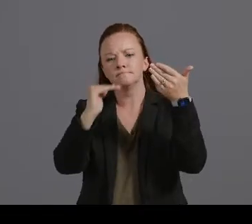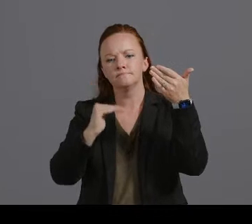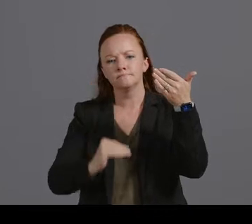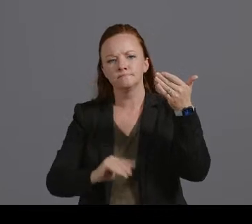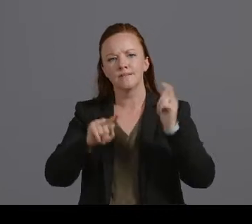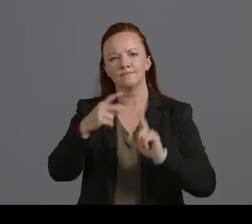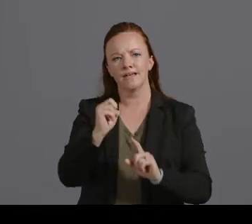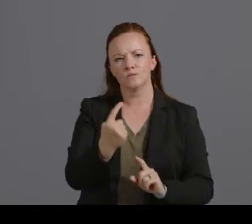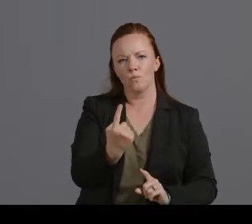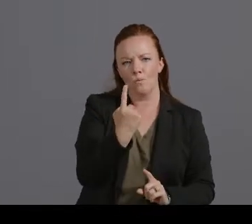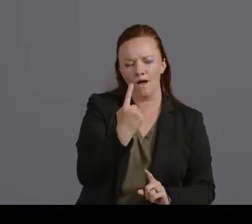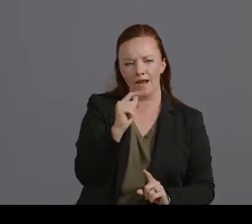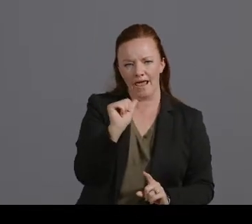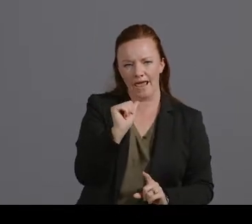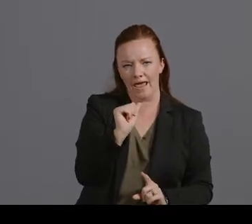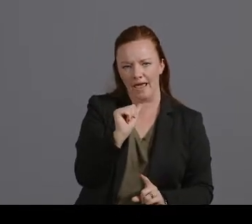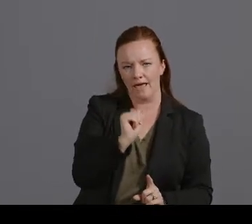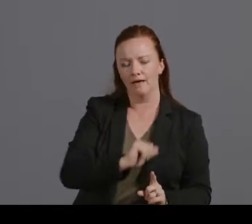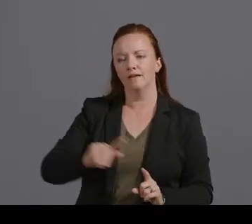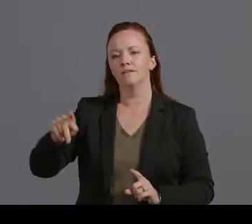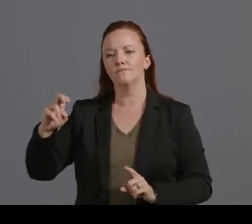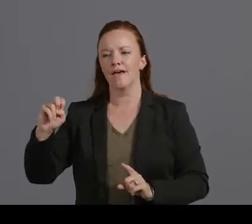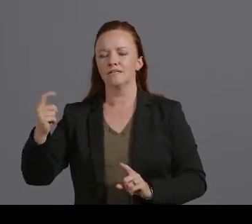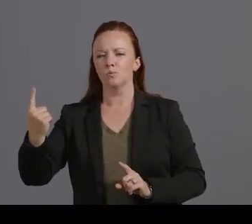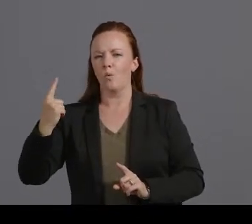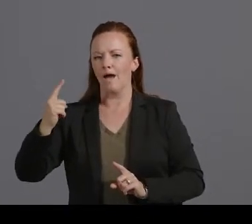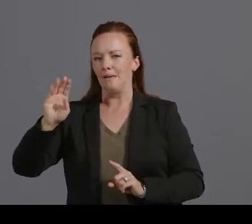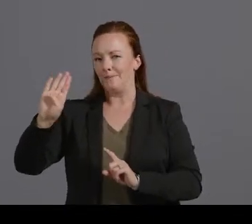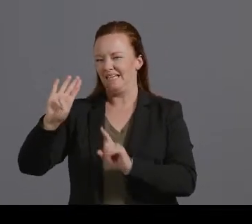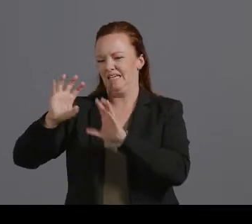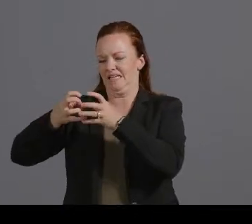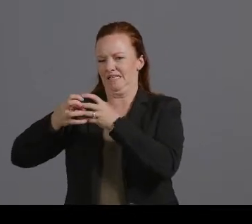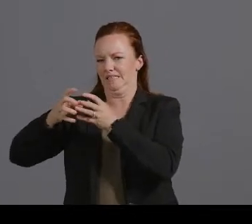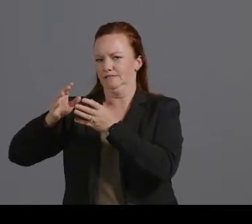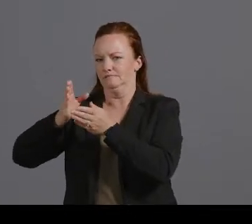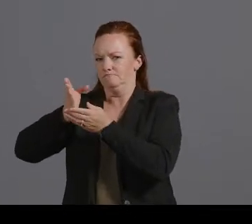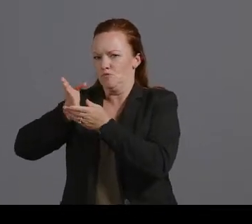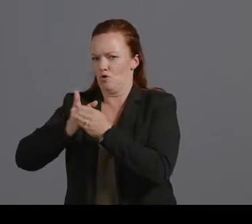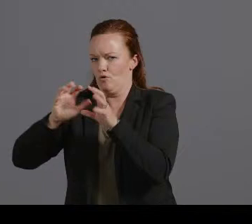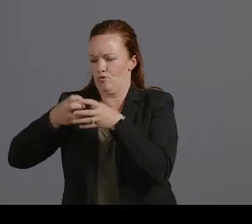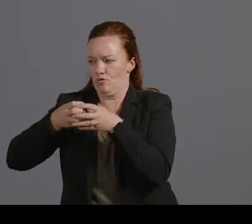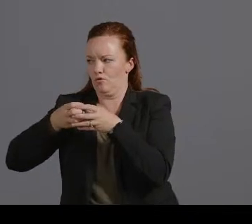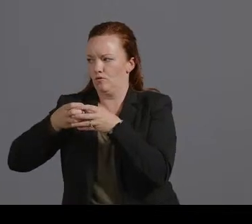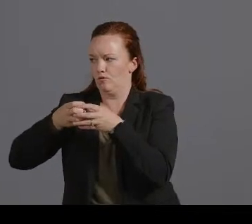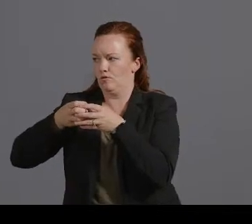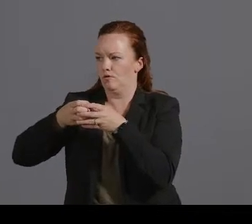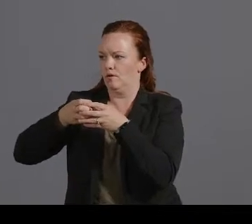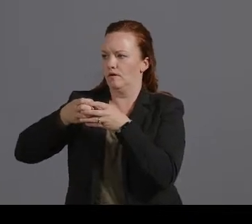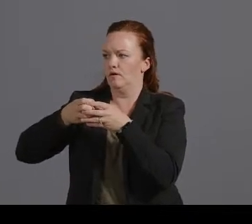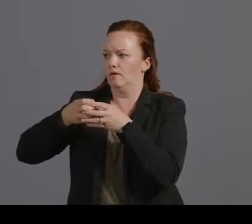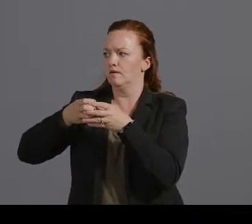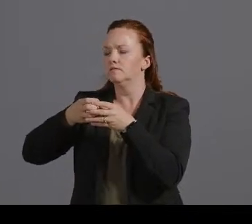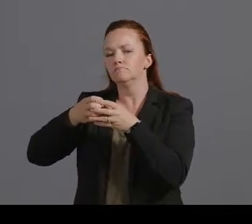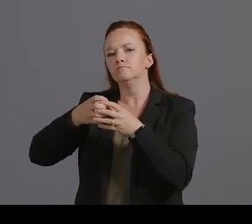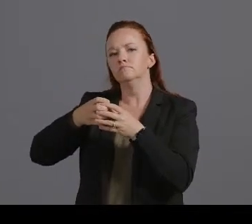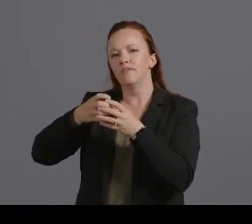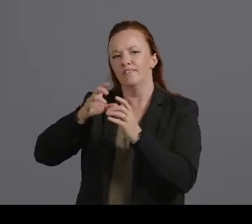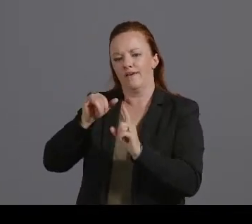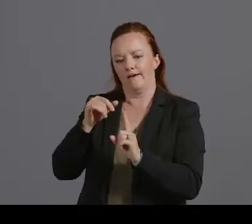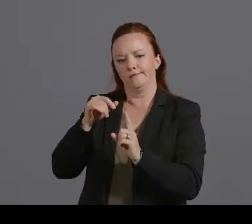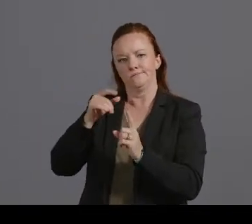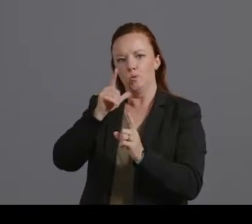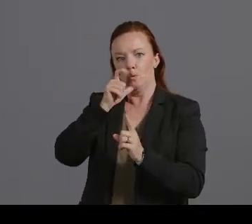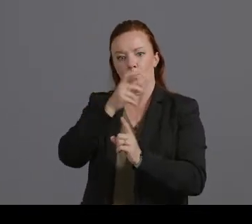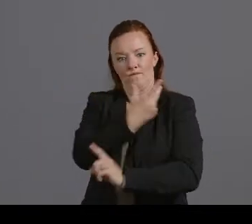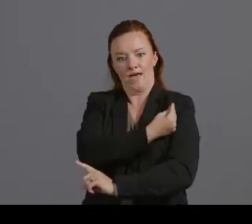1A and prioritized phase 1B populations in Arizona that had been vaccinated as of February